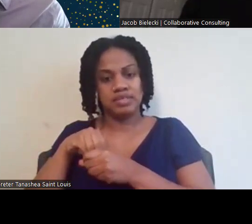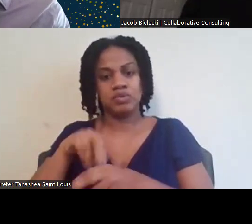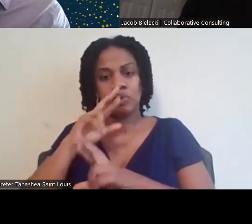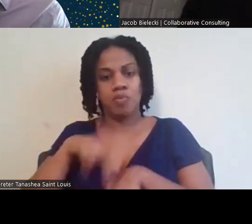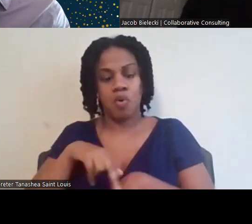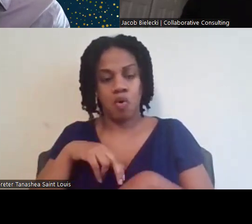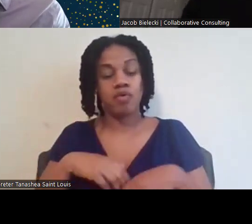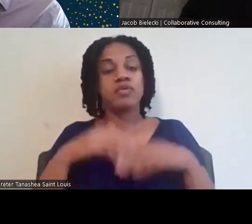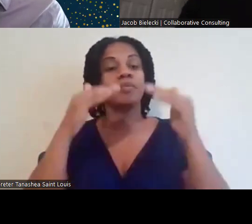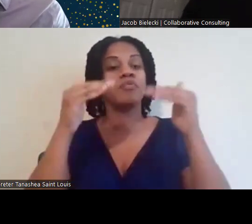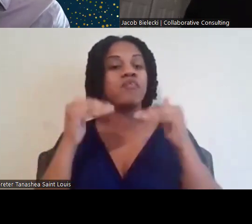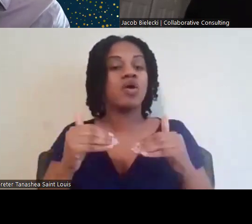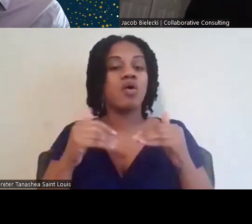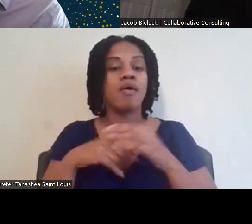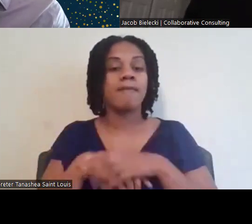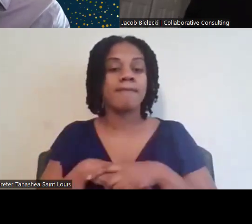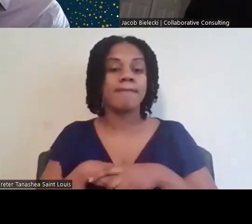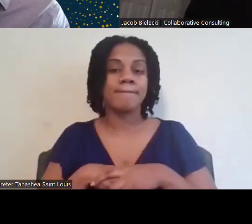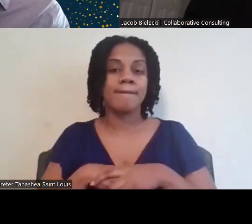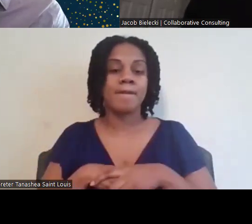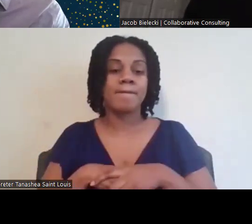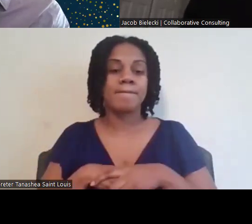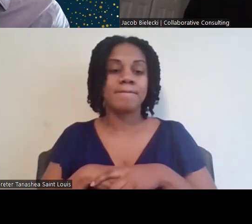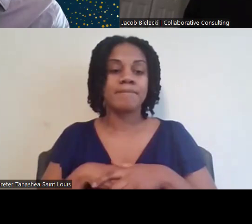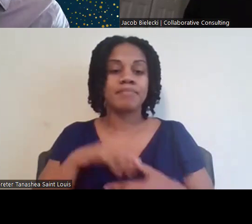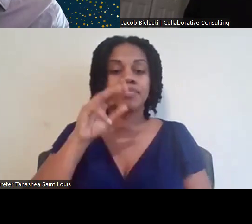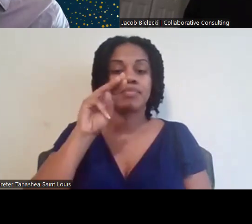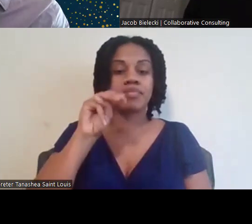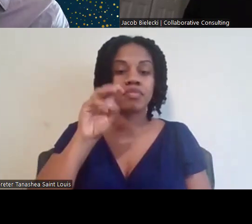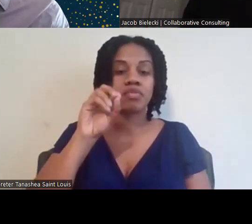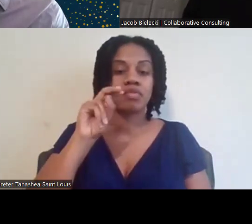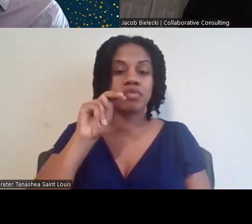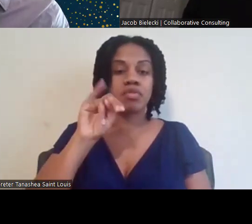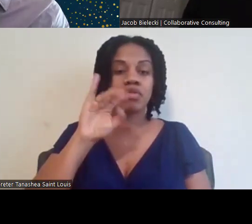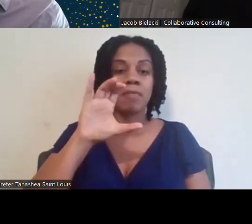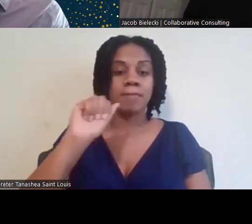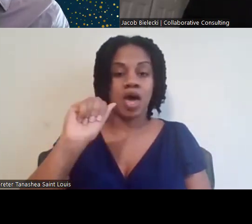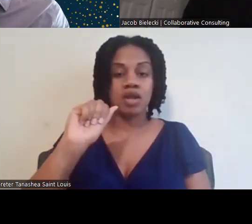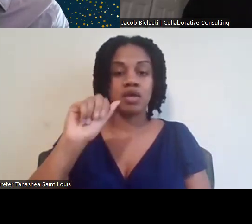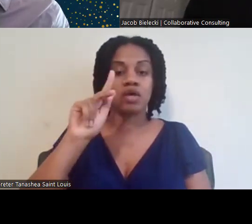Moving on, I have Monica Kirkland. Your line's now open.